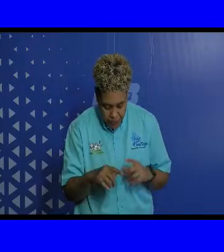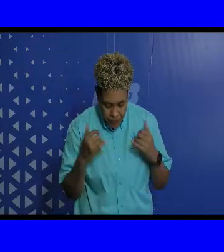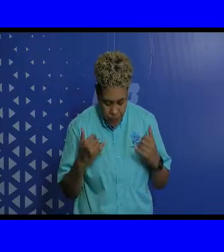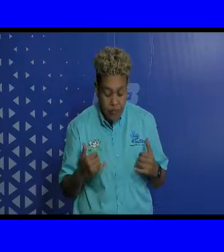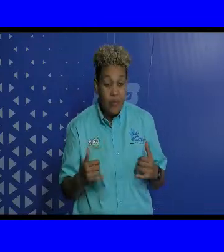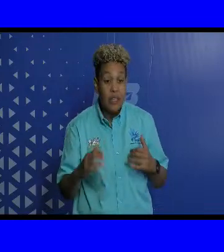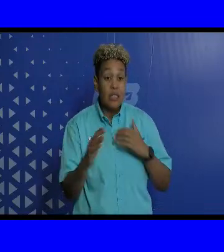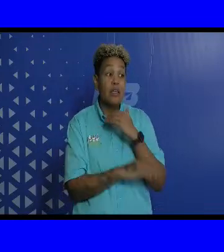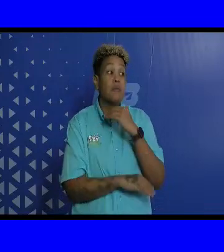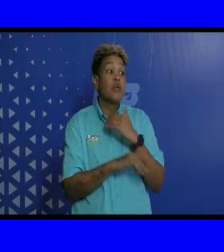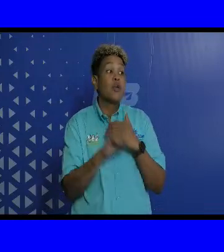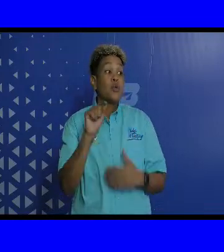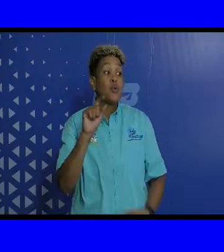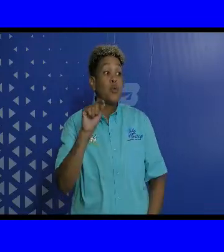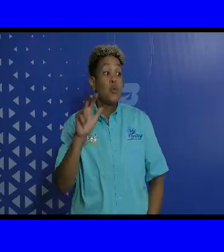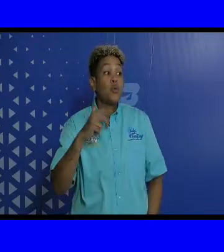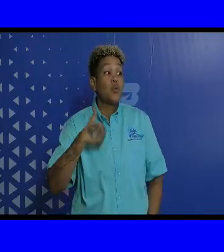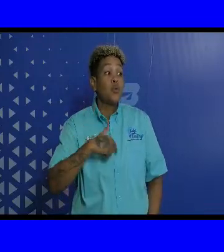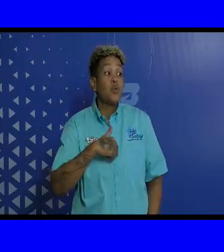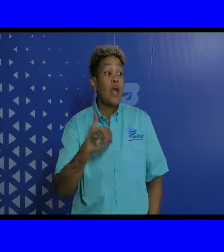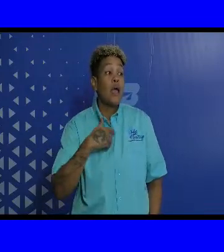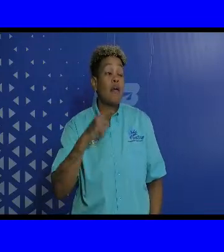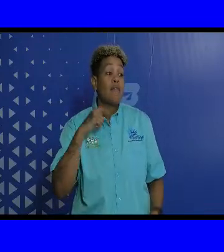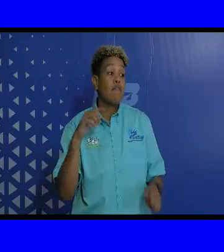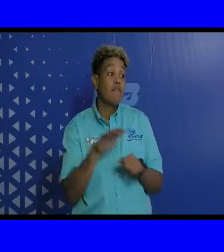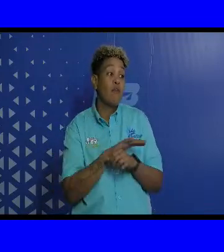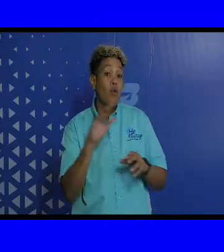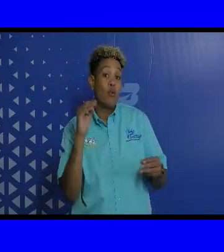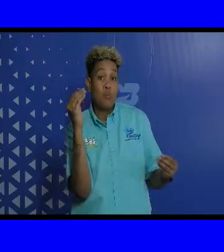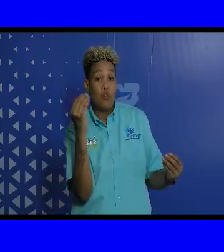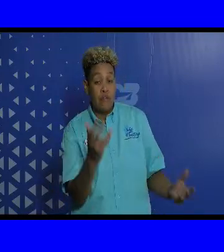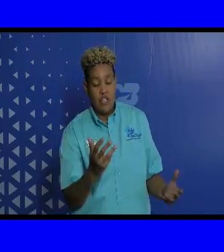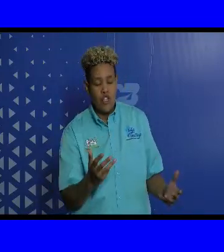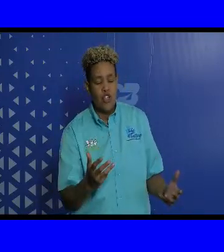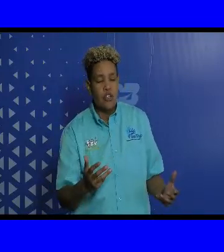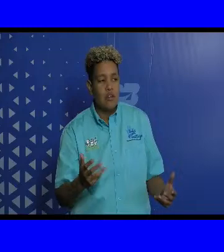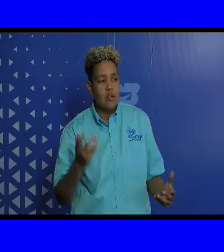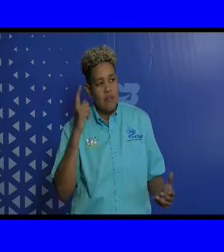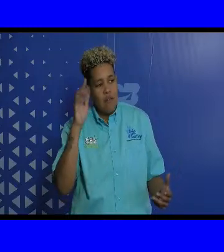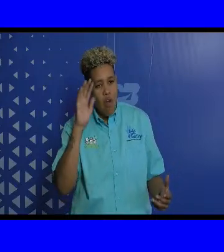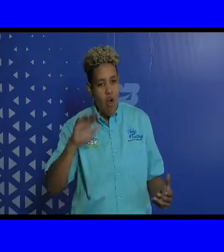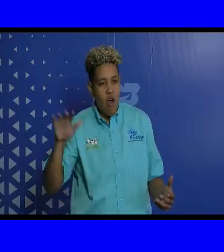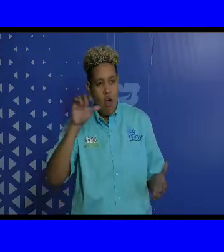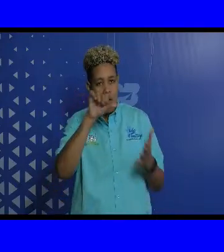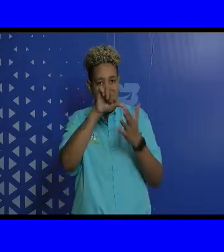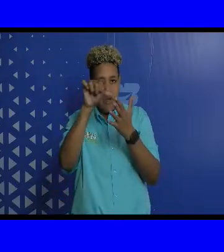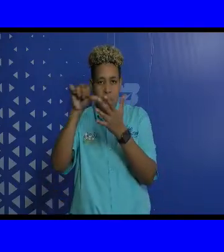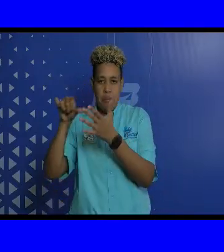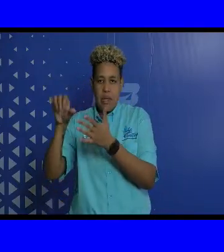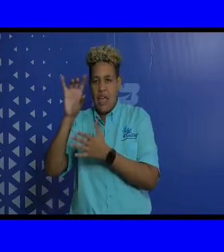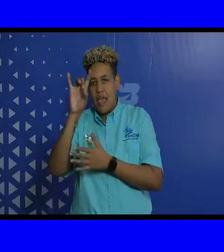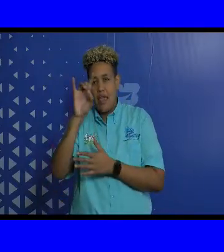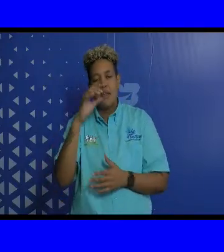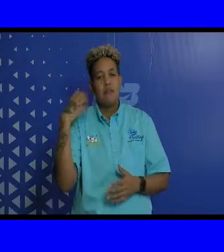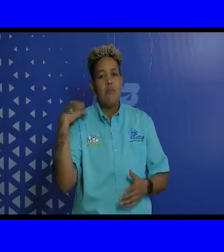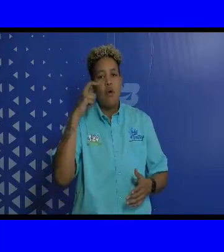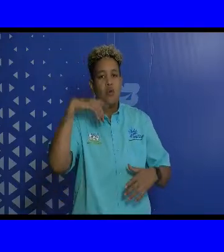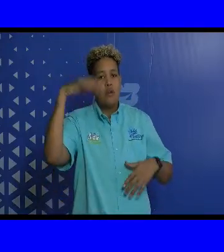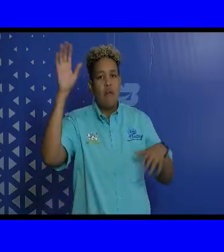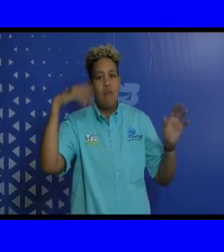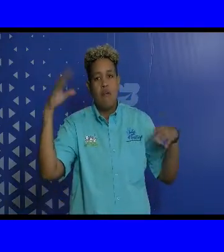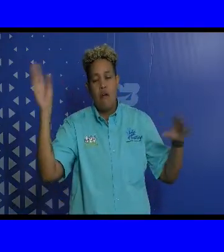at September 2023, we have full provisions for all separation